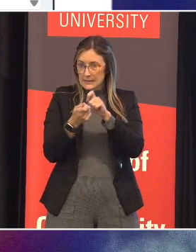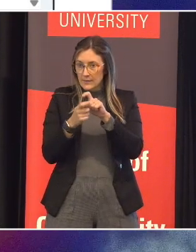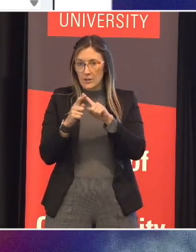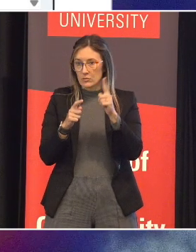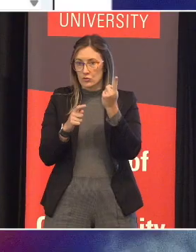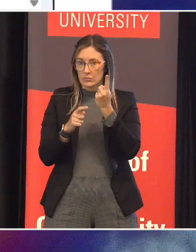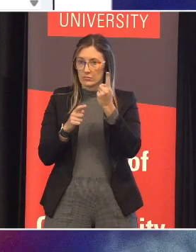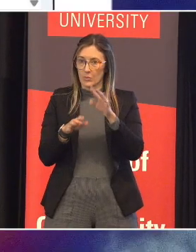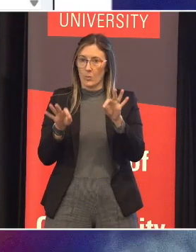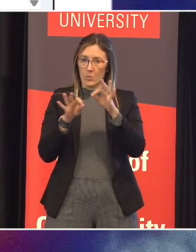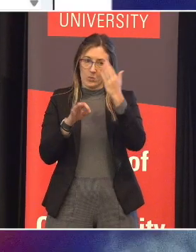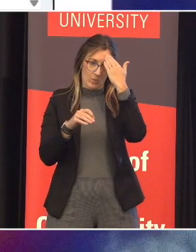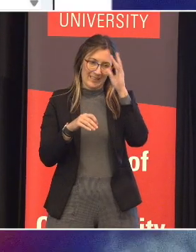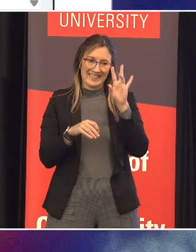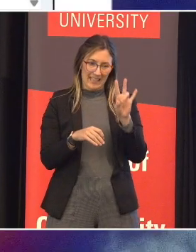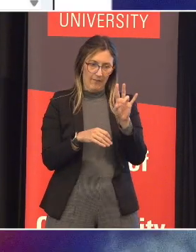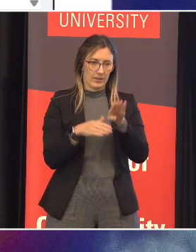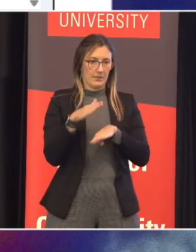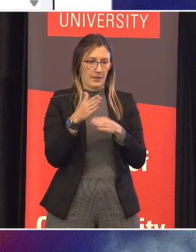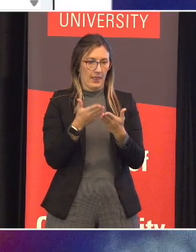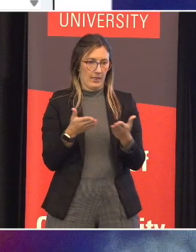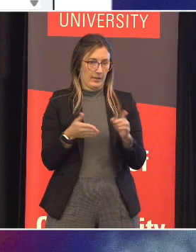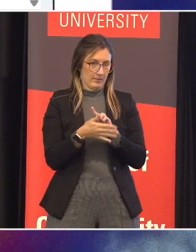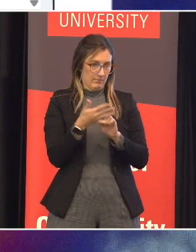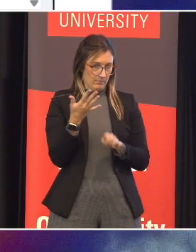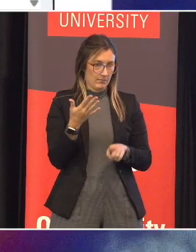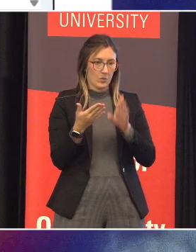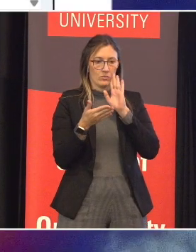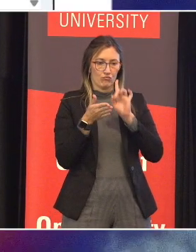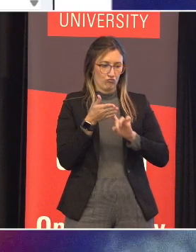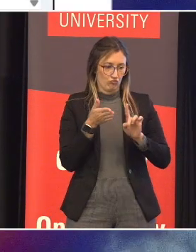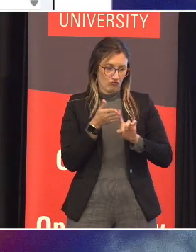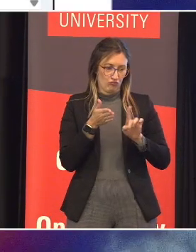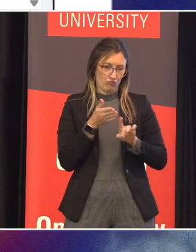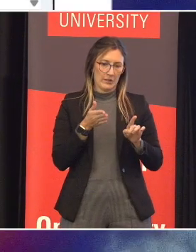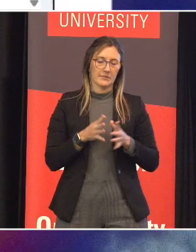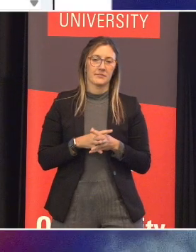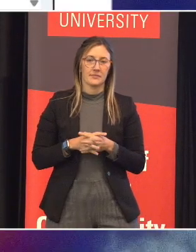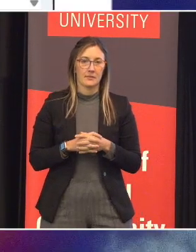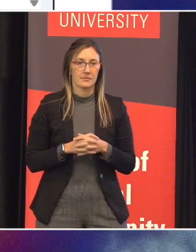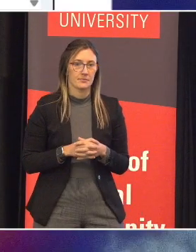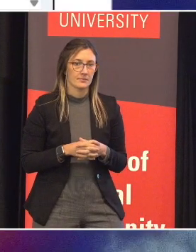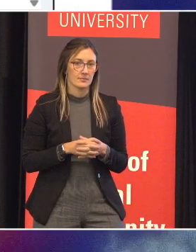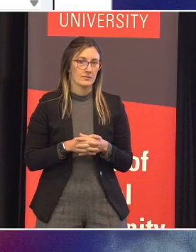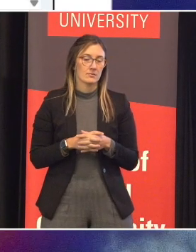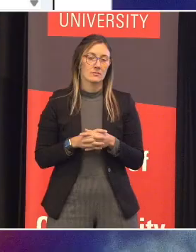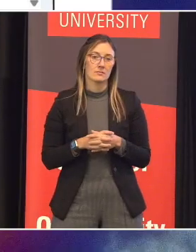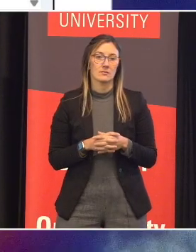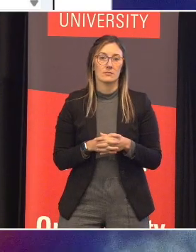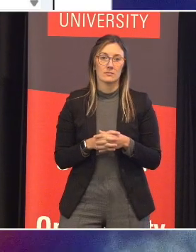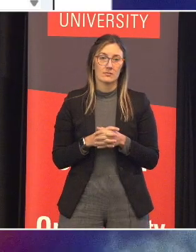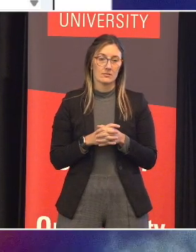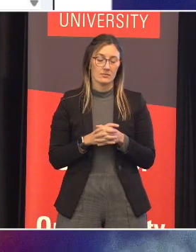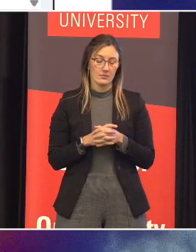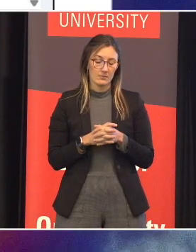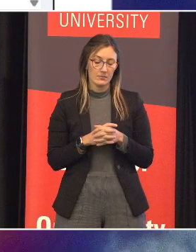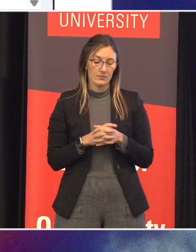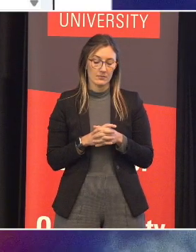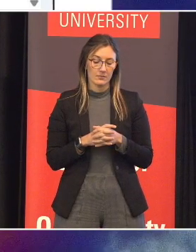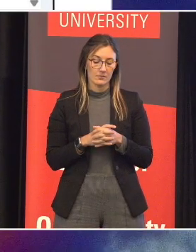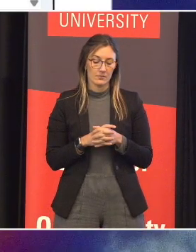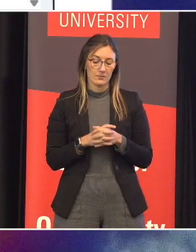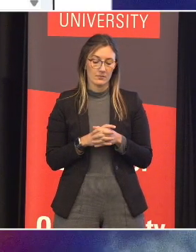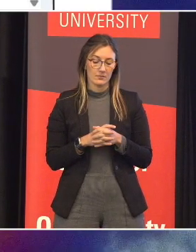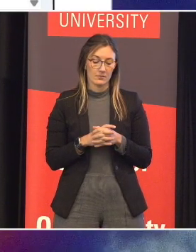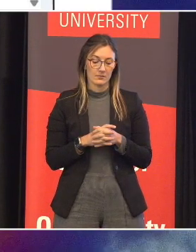things. And it's going to check it. The one thing that I do want to point out here is Grackle is really good